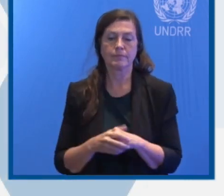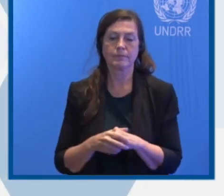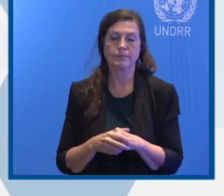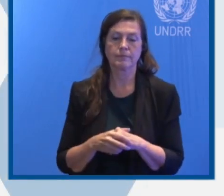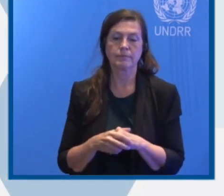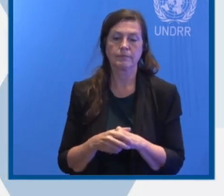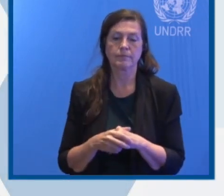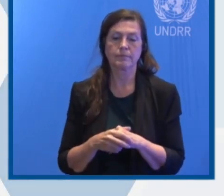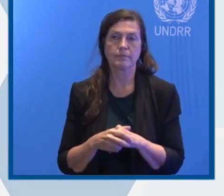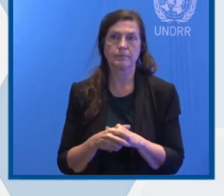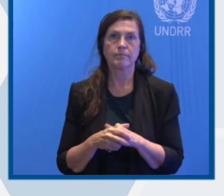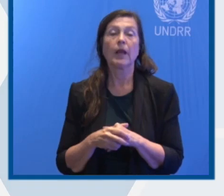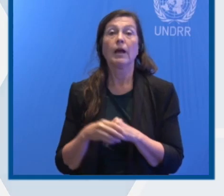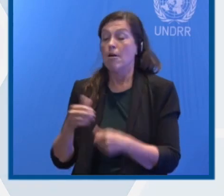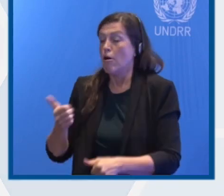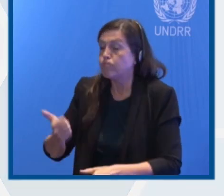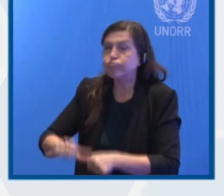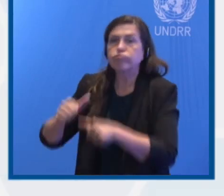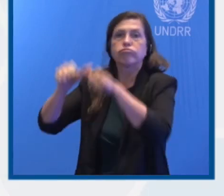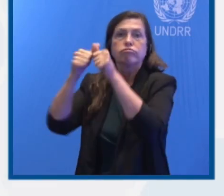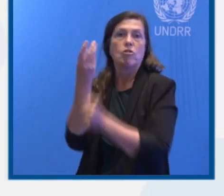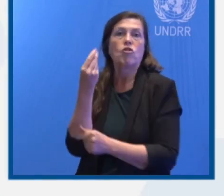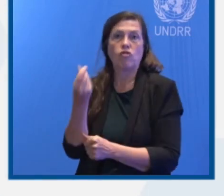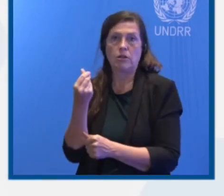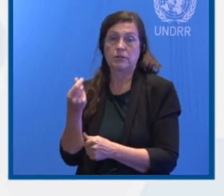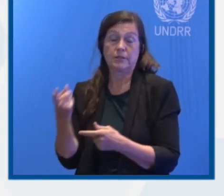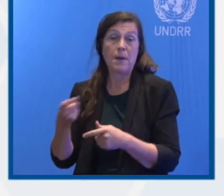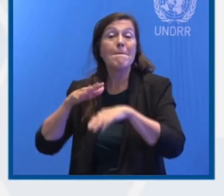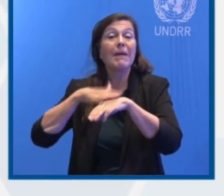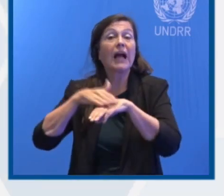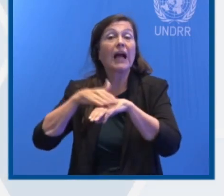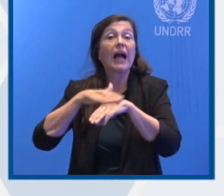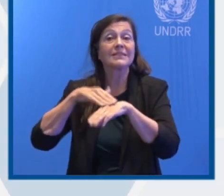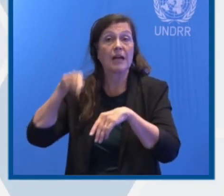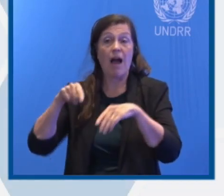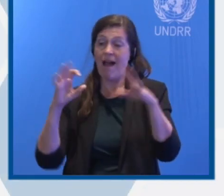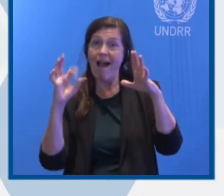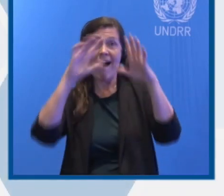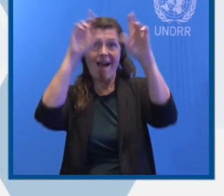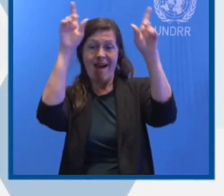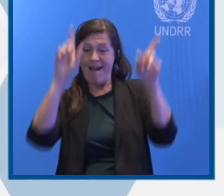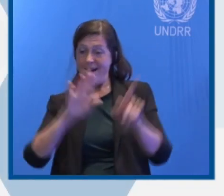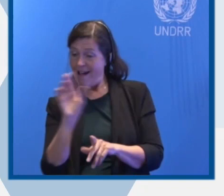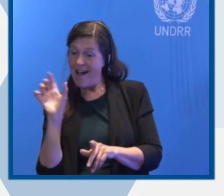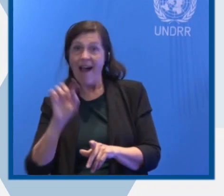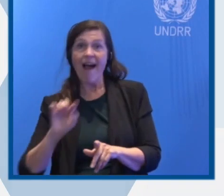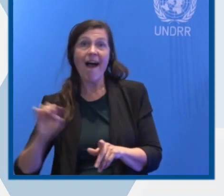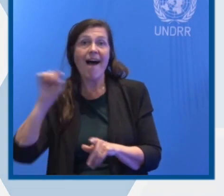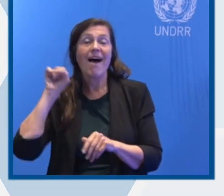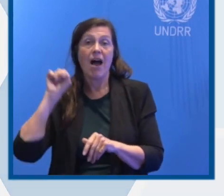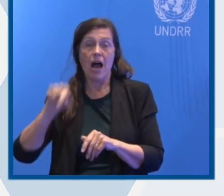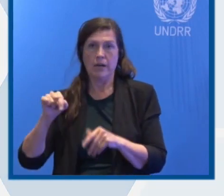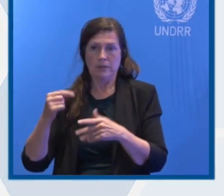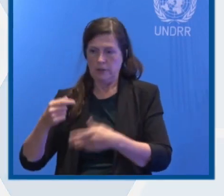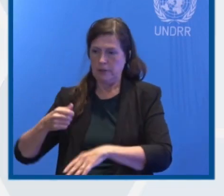building code that because Madagascar developed many building code and law